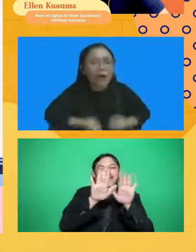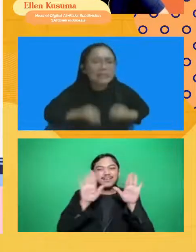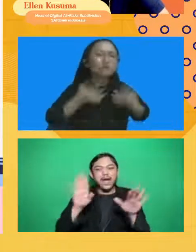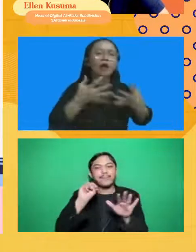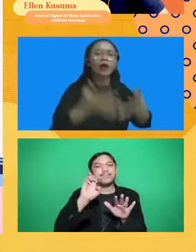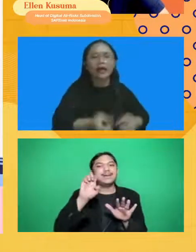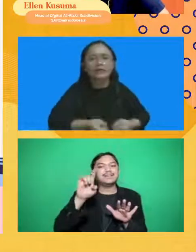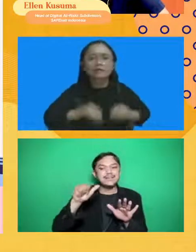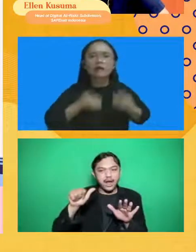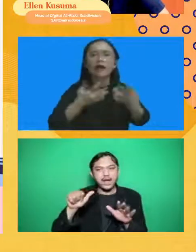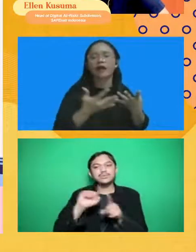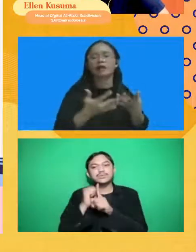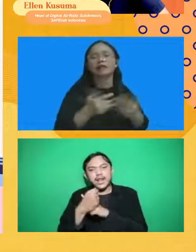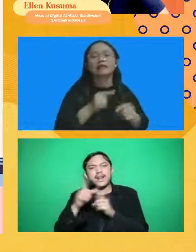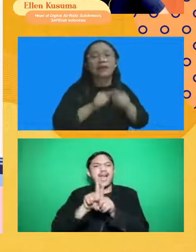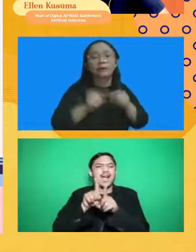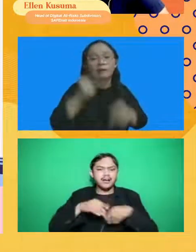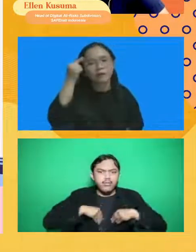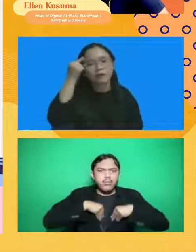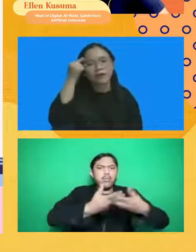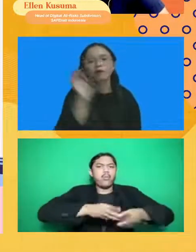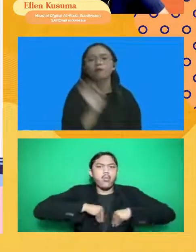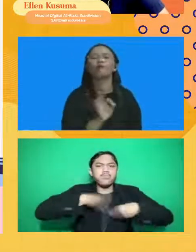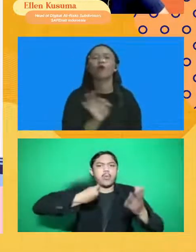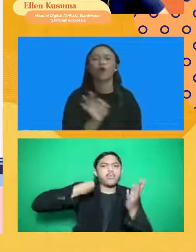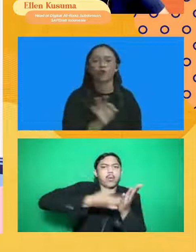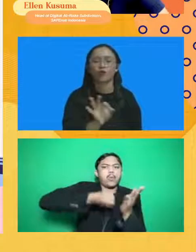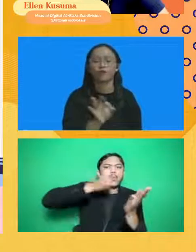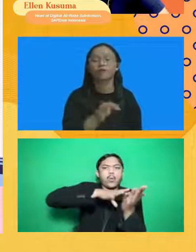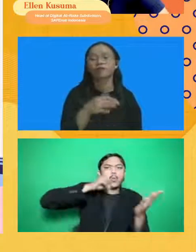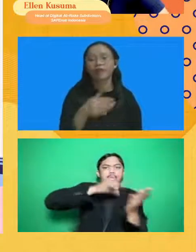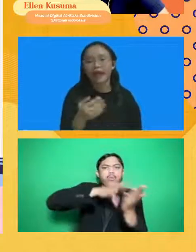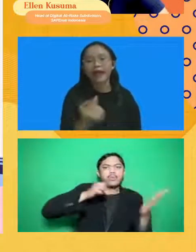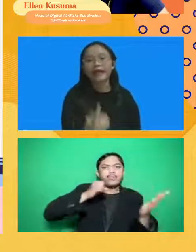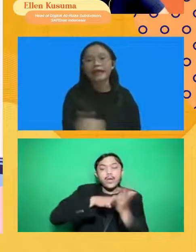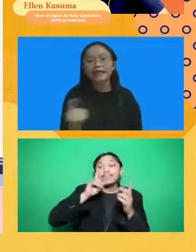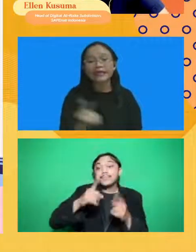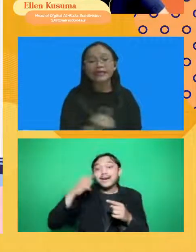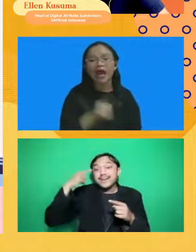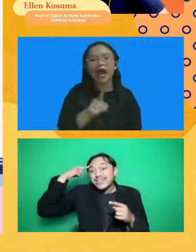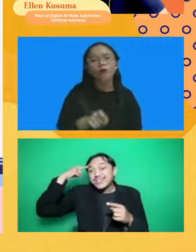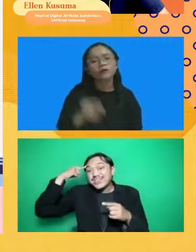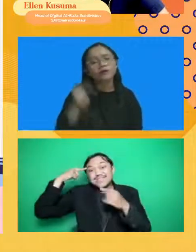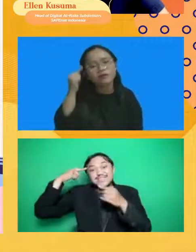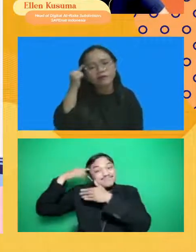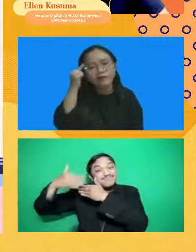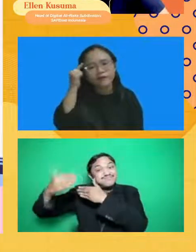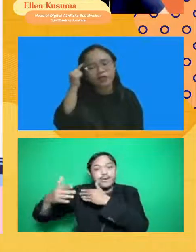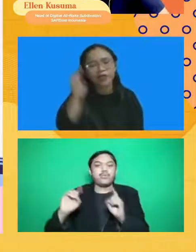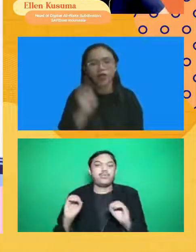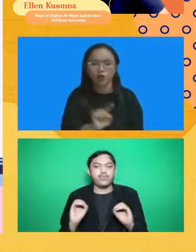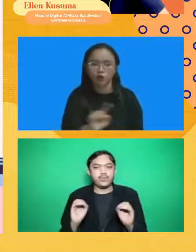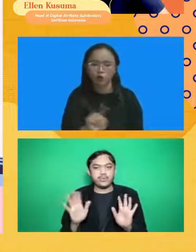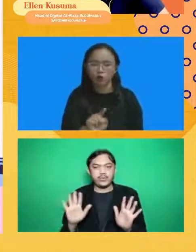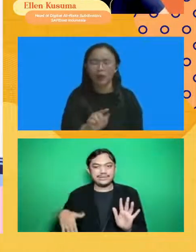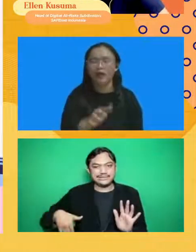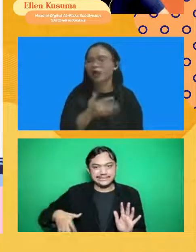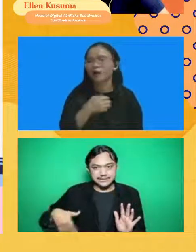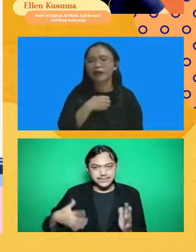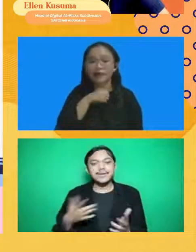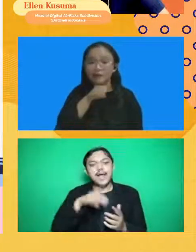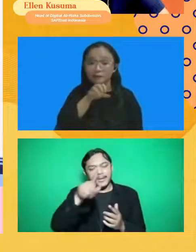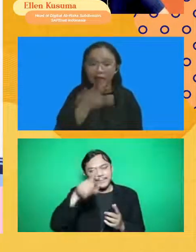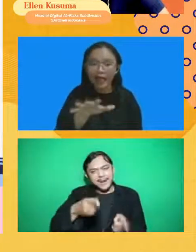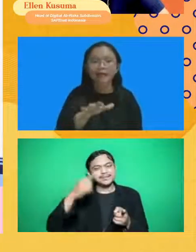to understand every digital footprint, or I say every digital